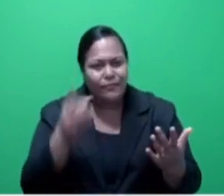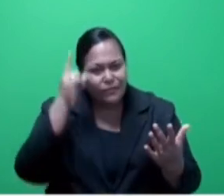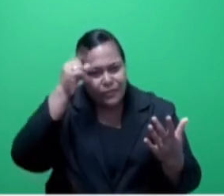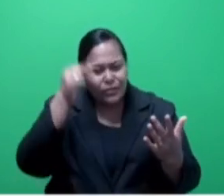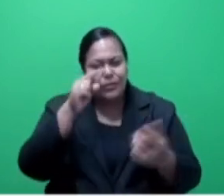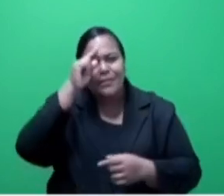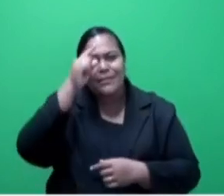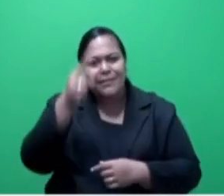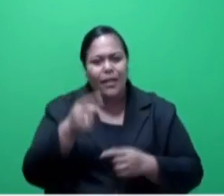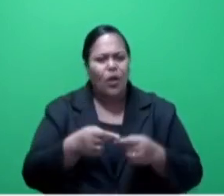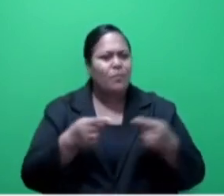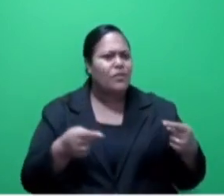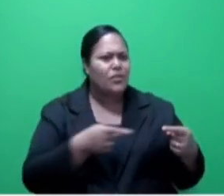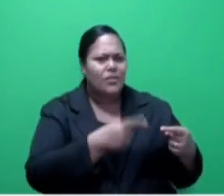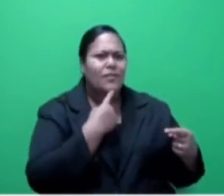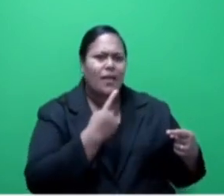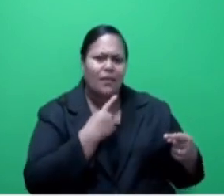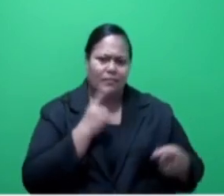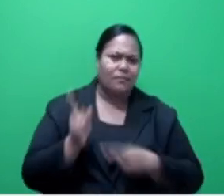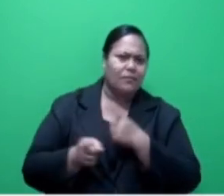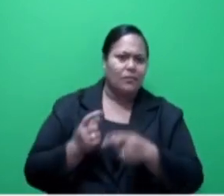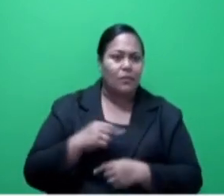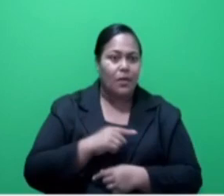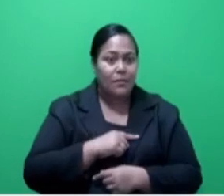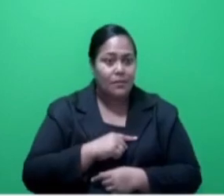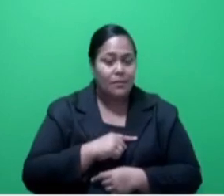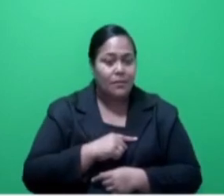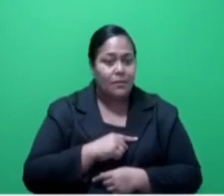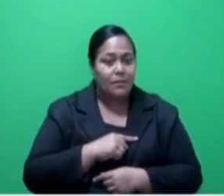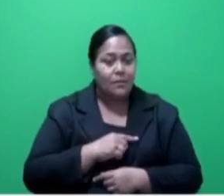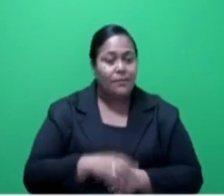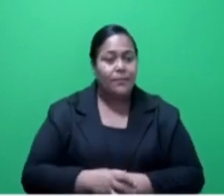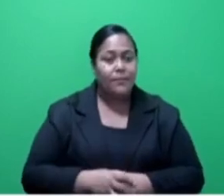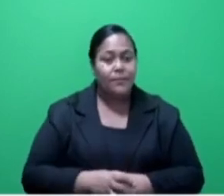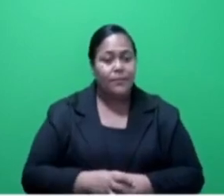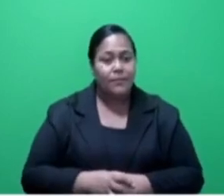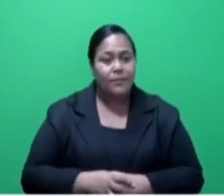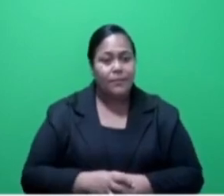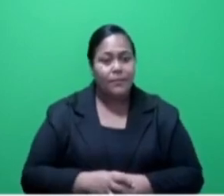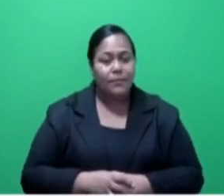The logic this afternoon they have said to us is that we will not